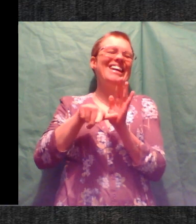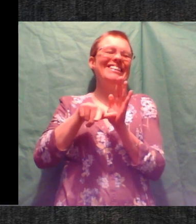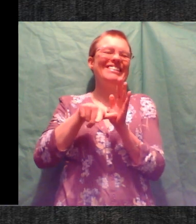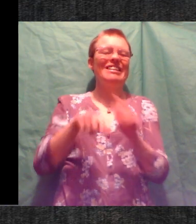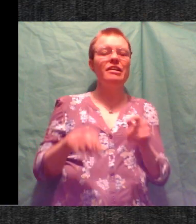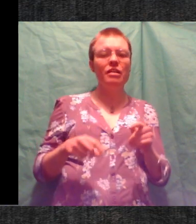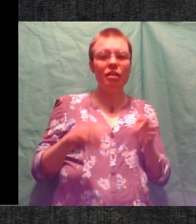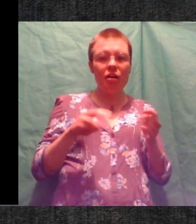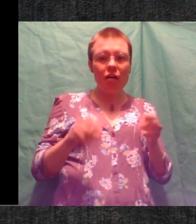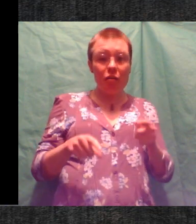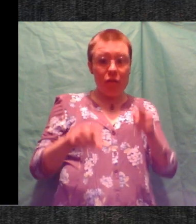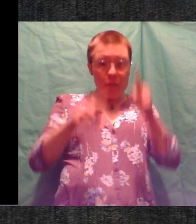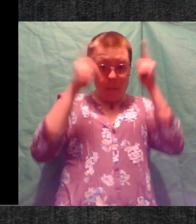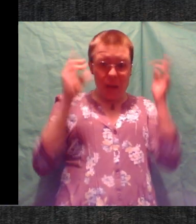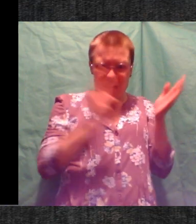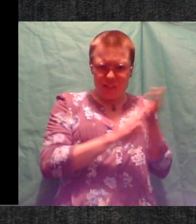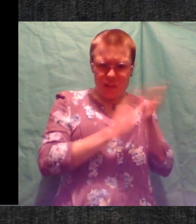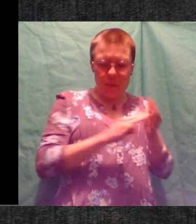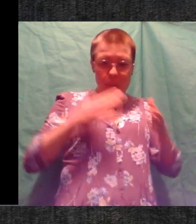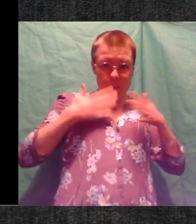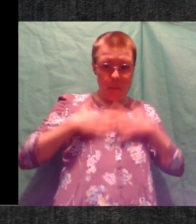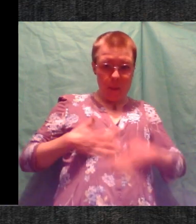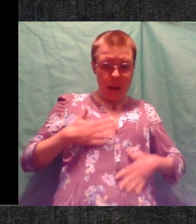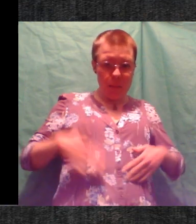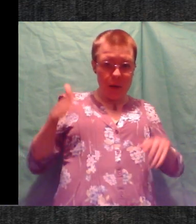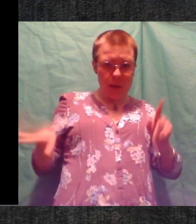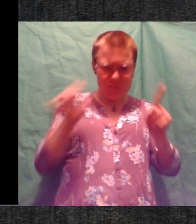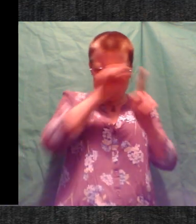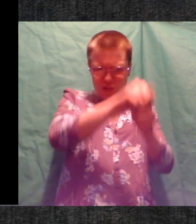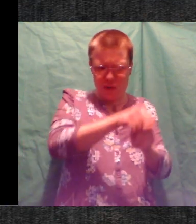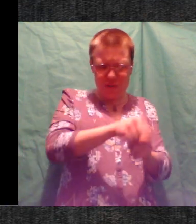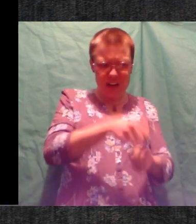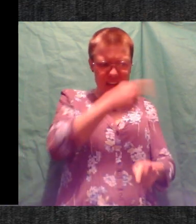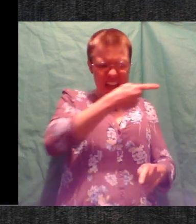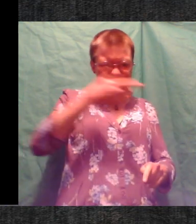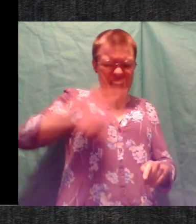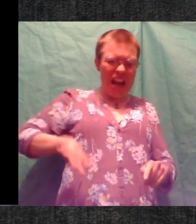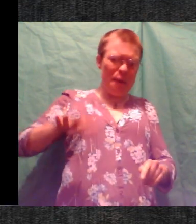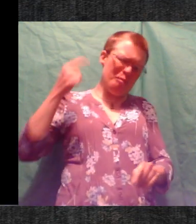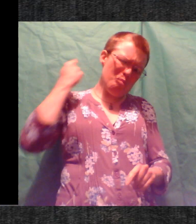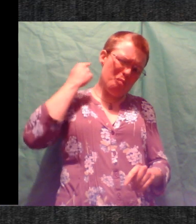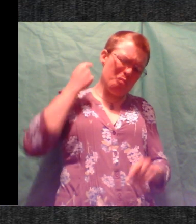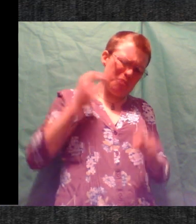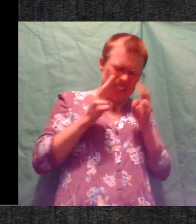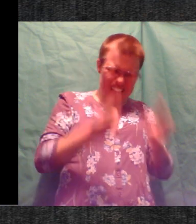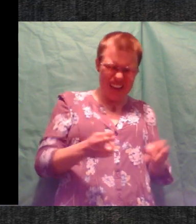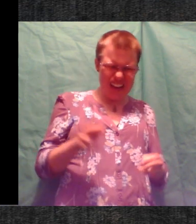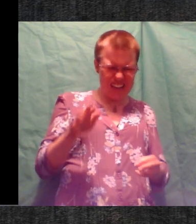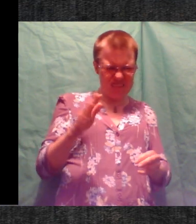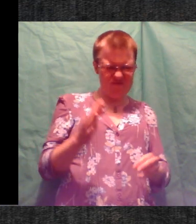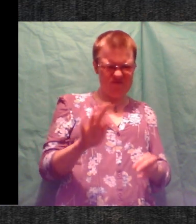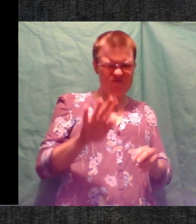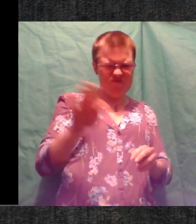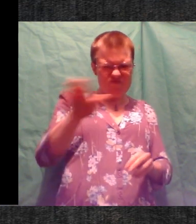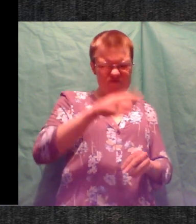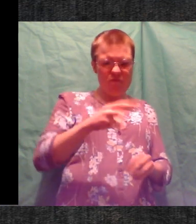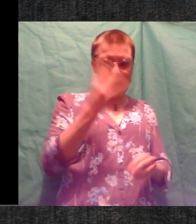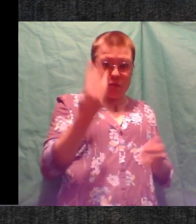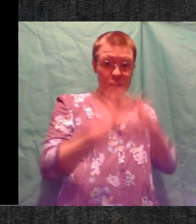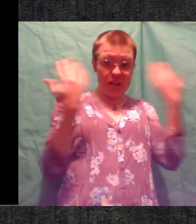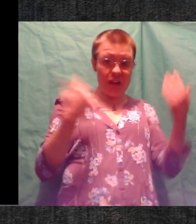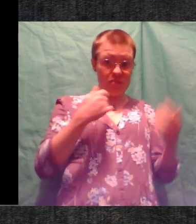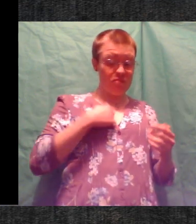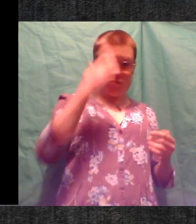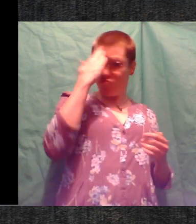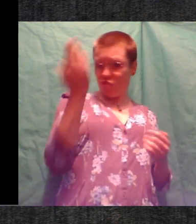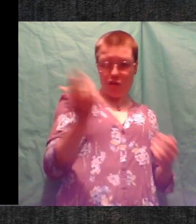late. Master Miller's body was just discovered at his home. He's been dead for at least 3 days. I didn't know because my